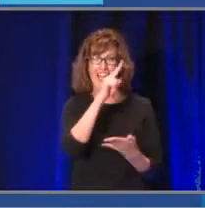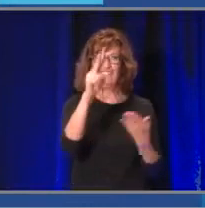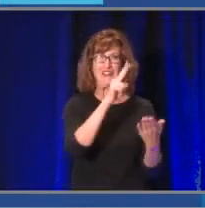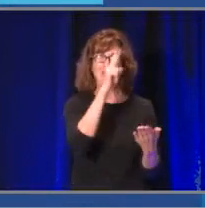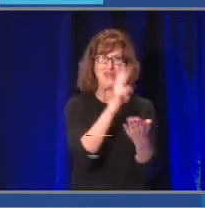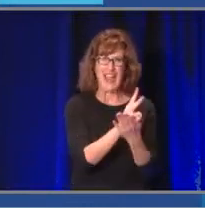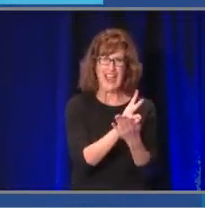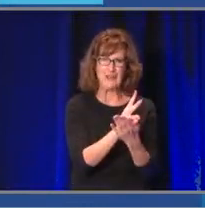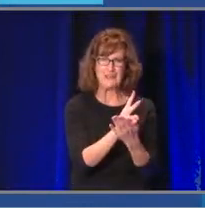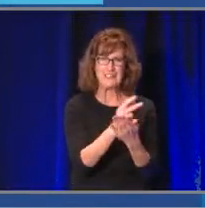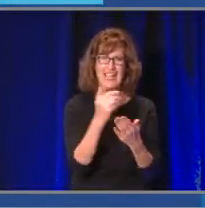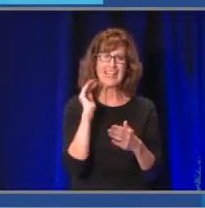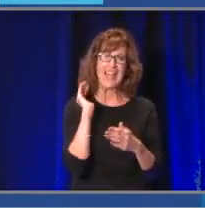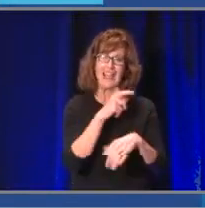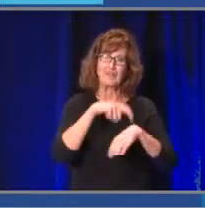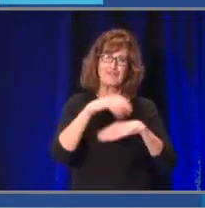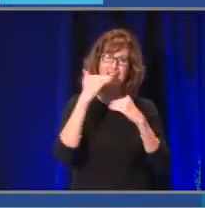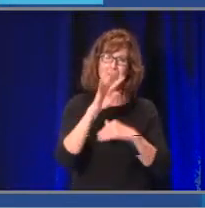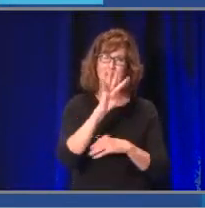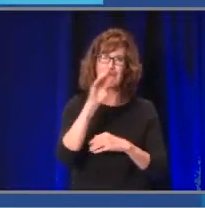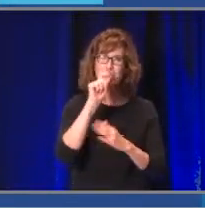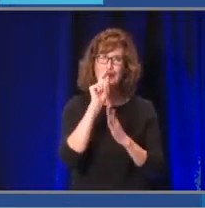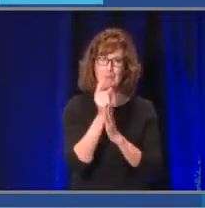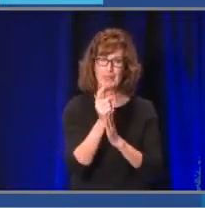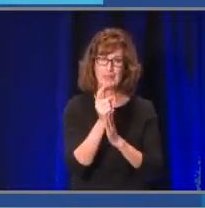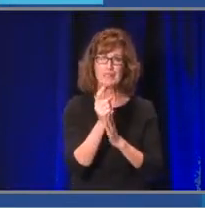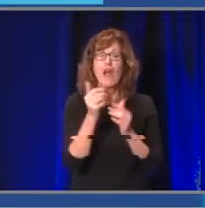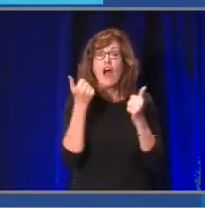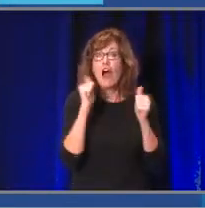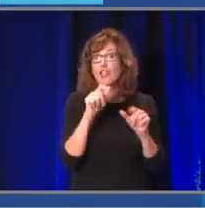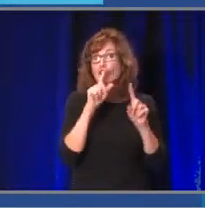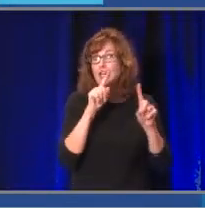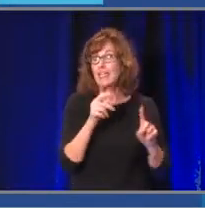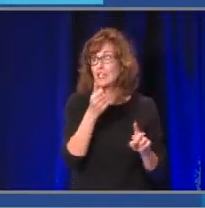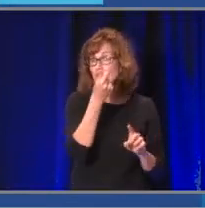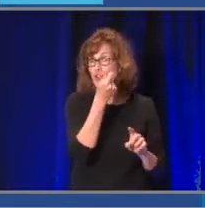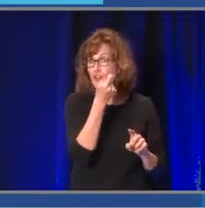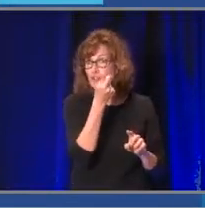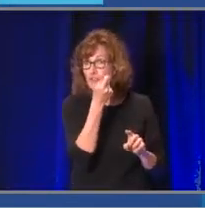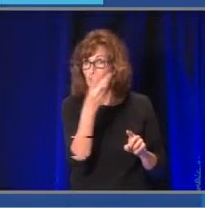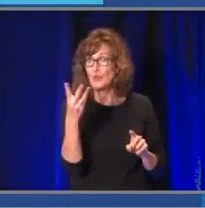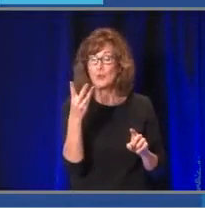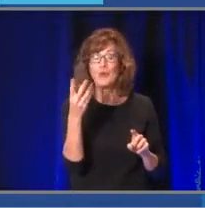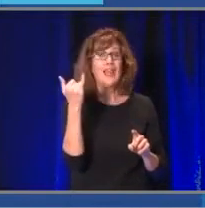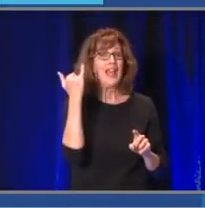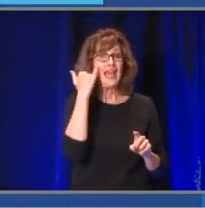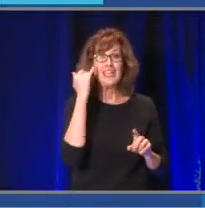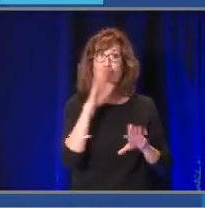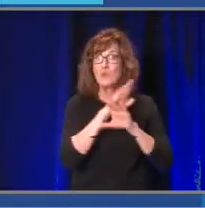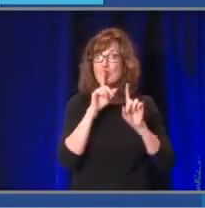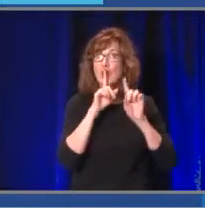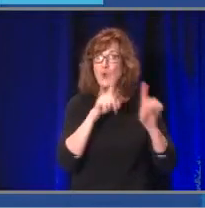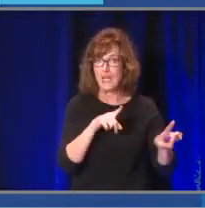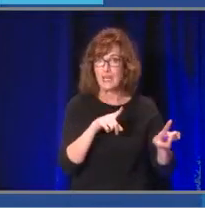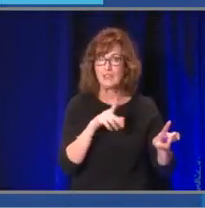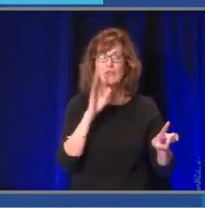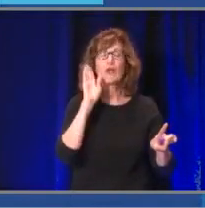But I'm going to try to answer a few. And any questions that we don't answer, Stacy will make sure that we get it all out to